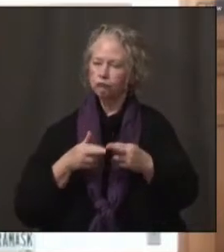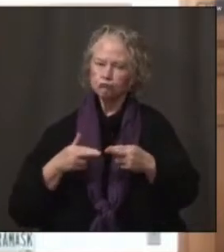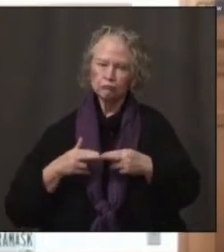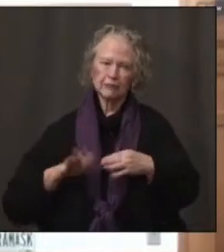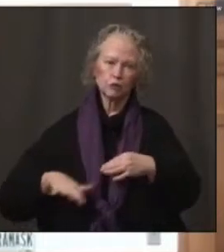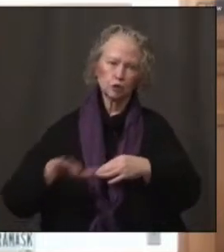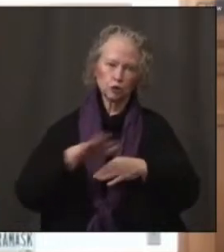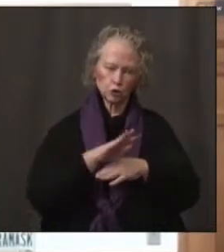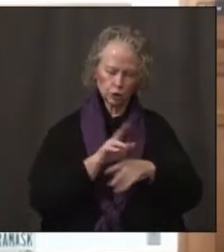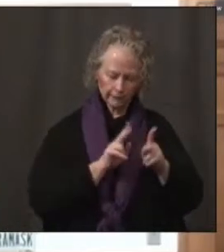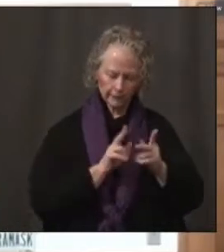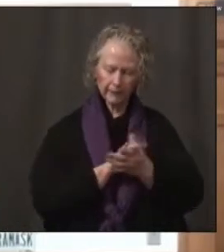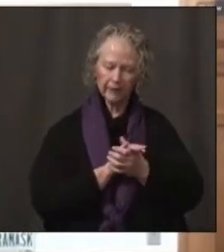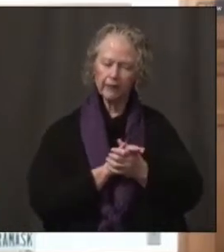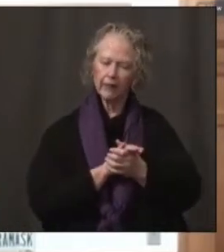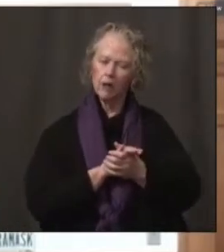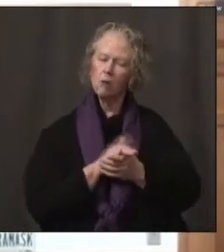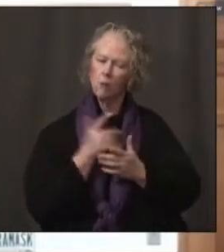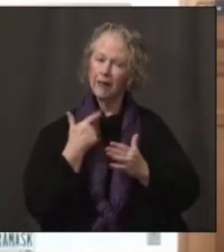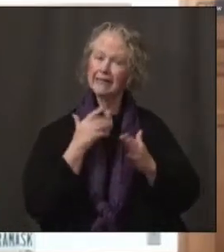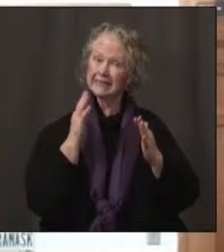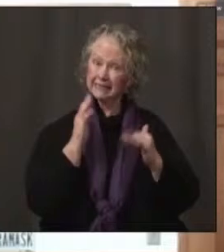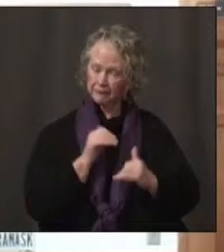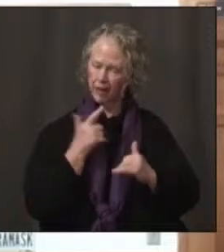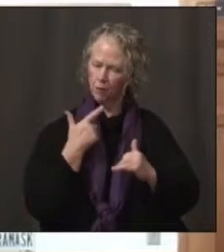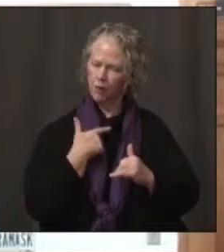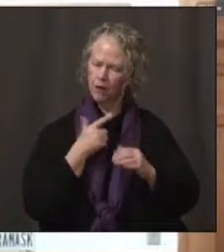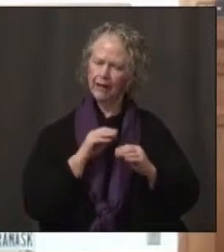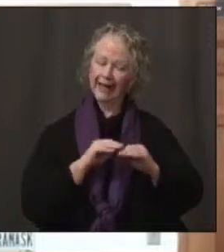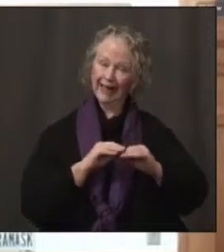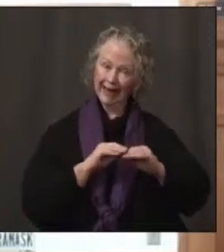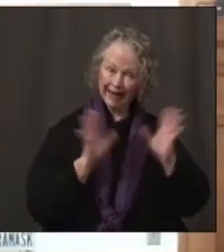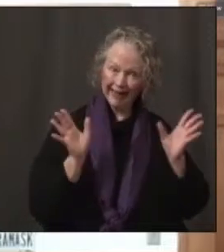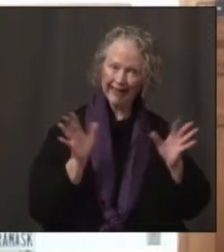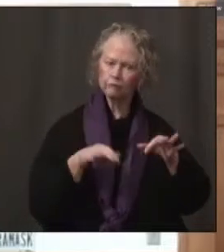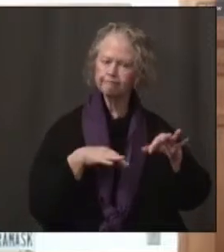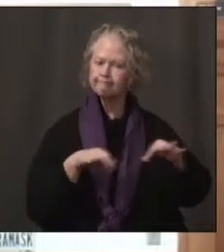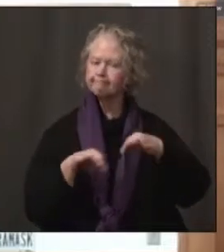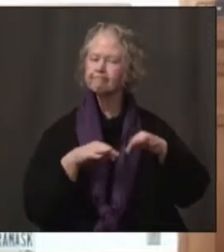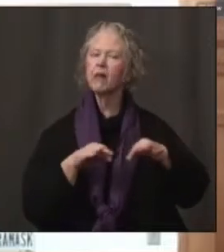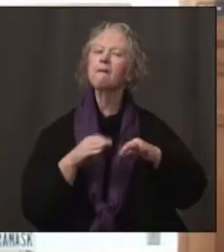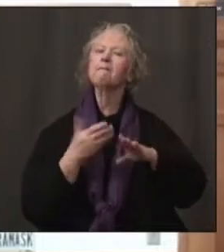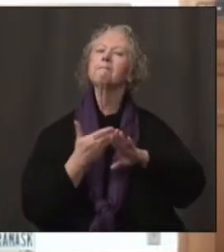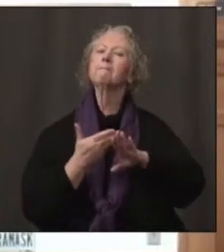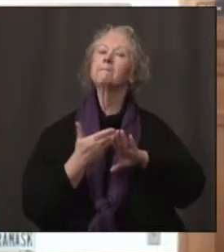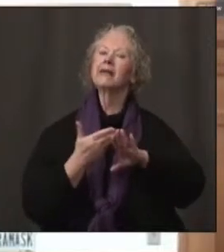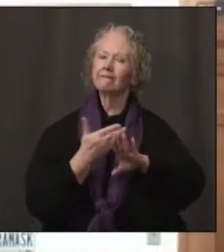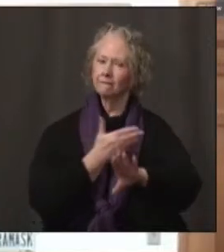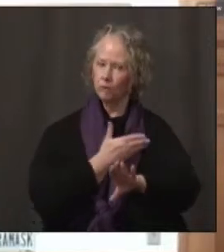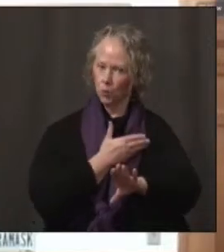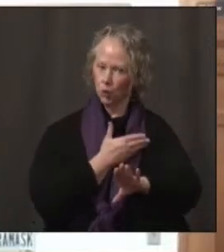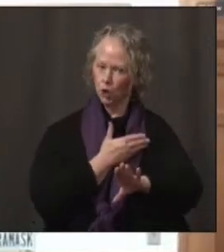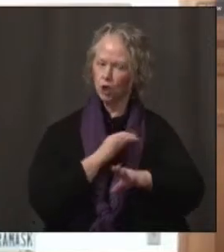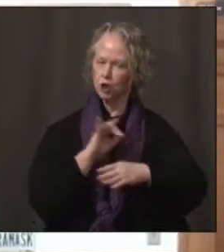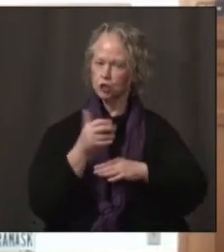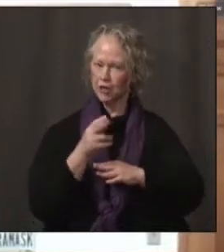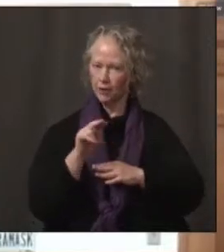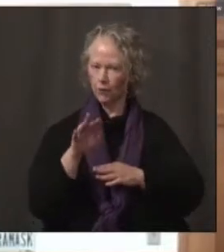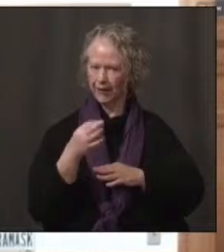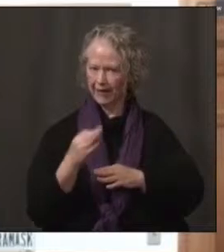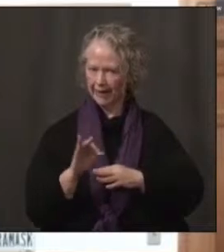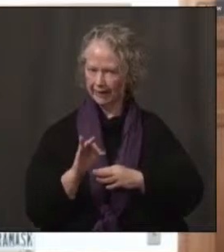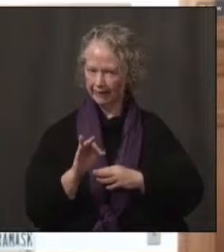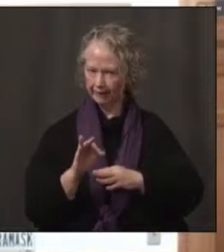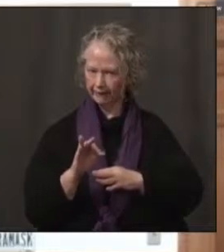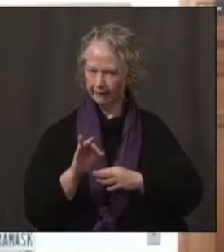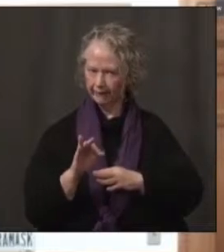We will expect providing more clarity and guidance well before the January 19th